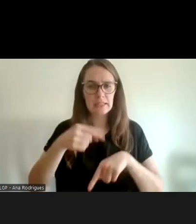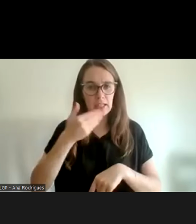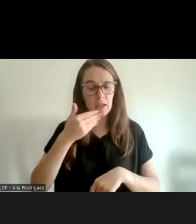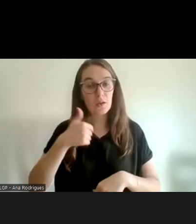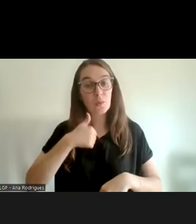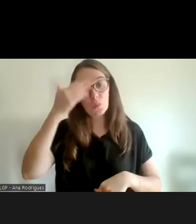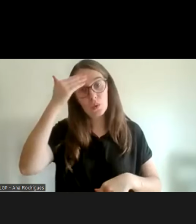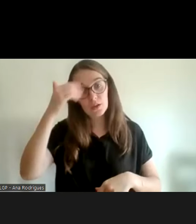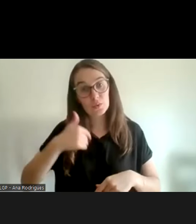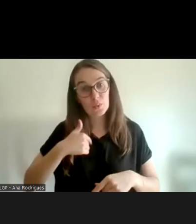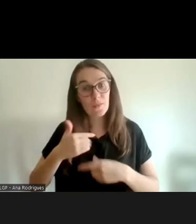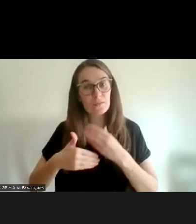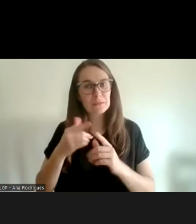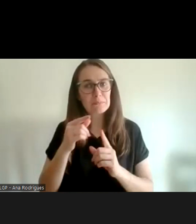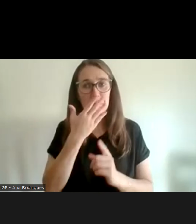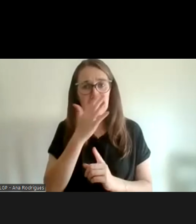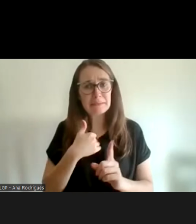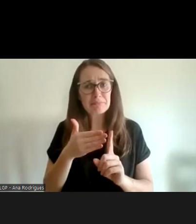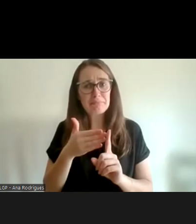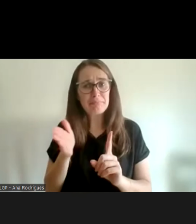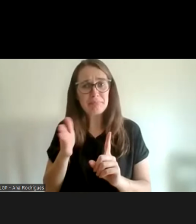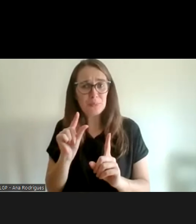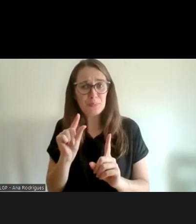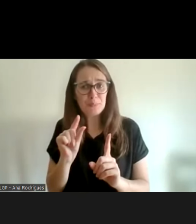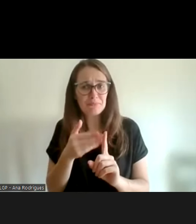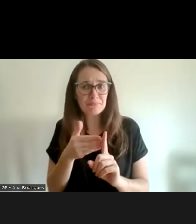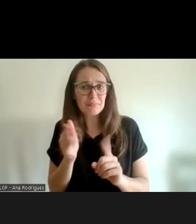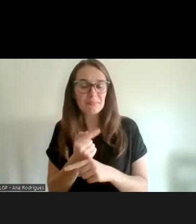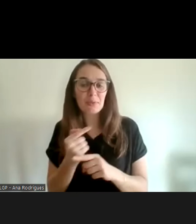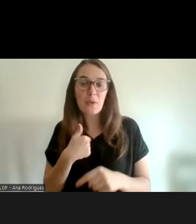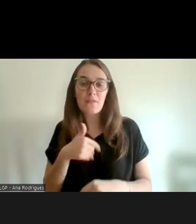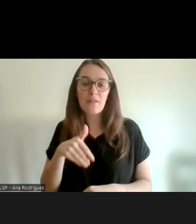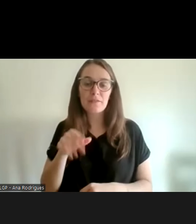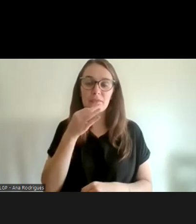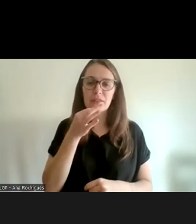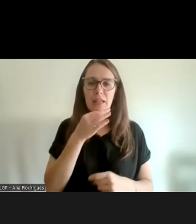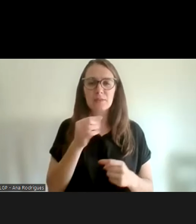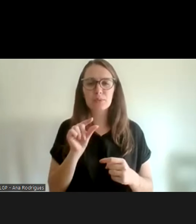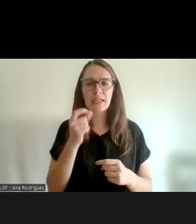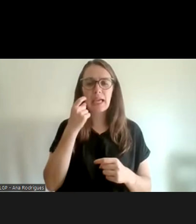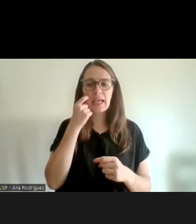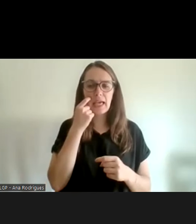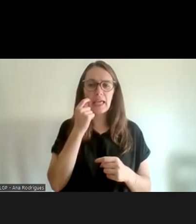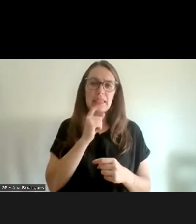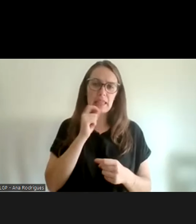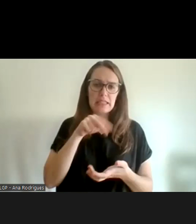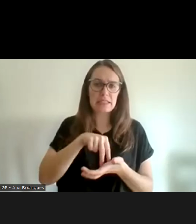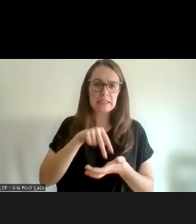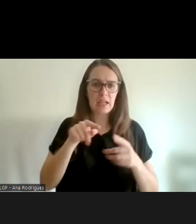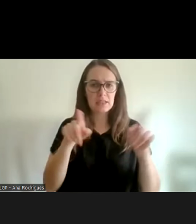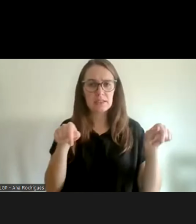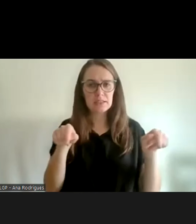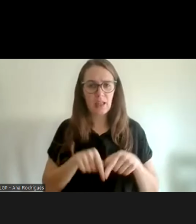move away a little bit from this topic because I talk a little more about who gets to sit in this classroom in the